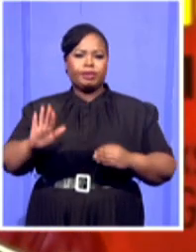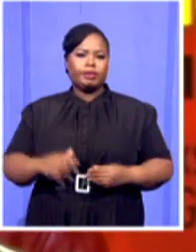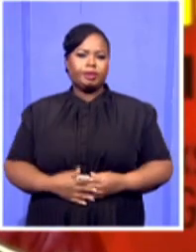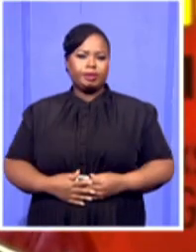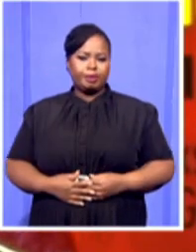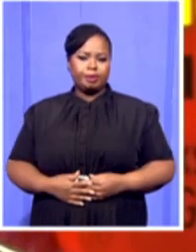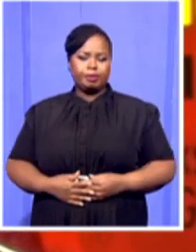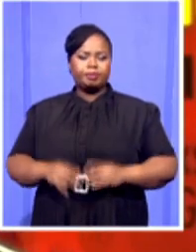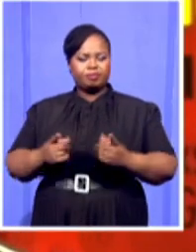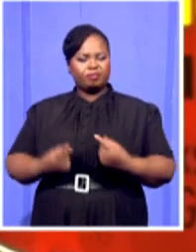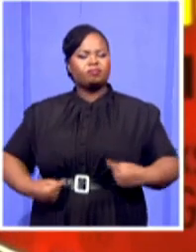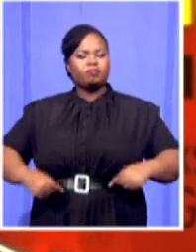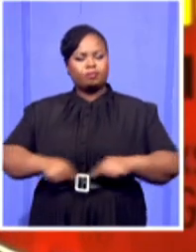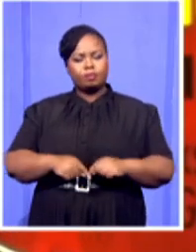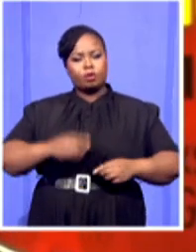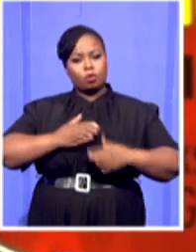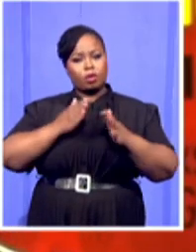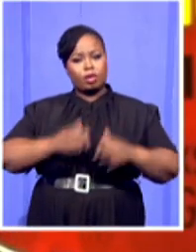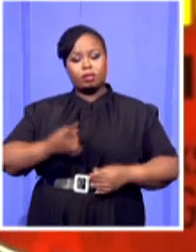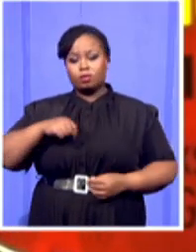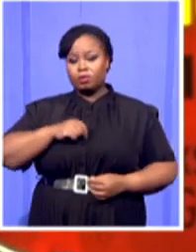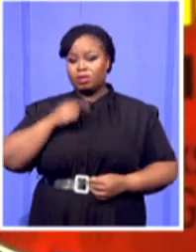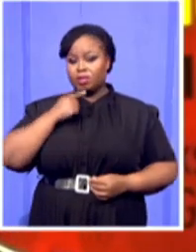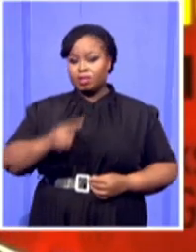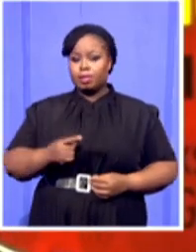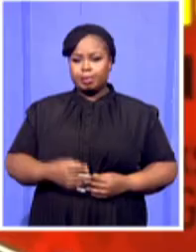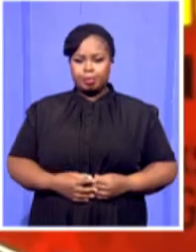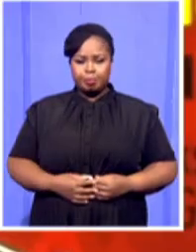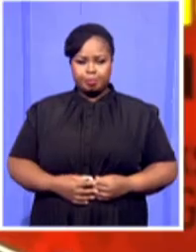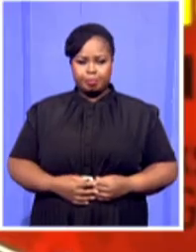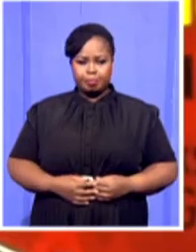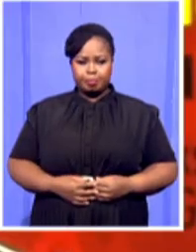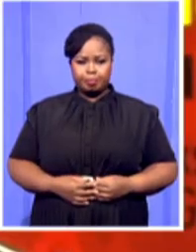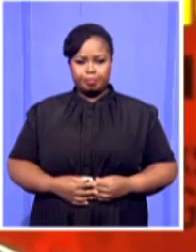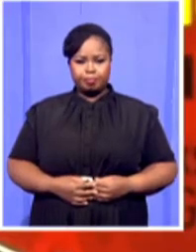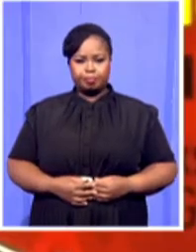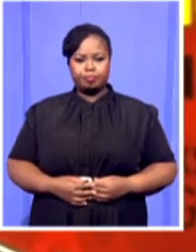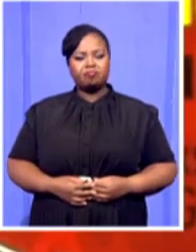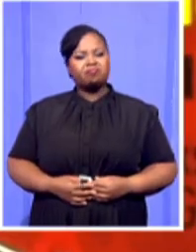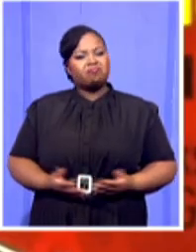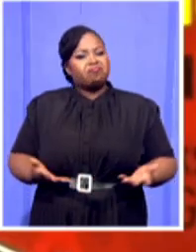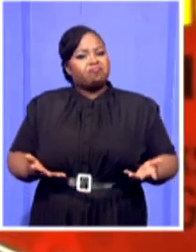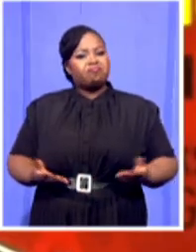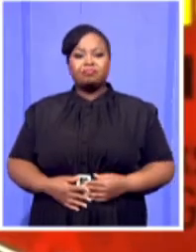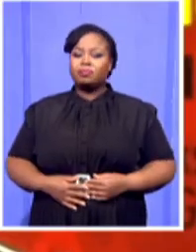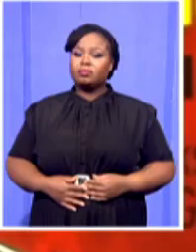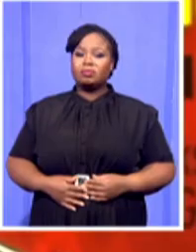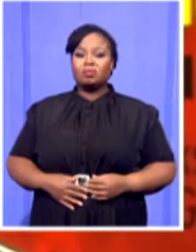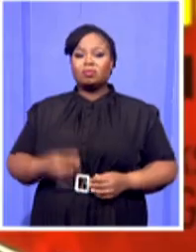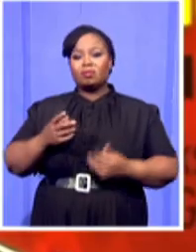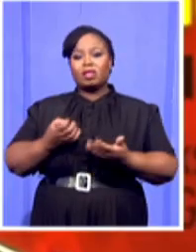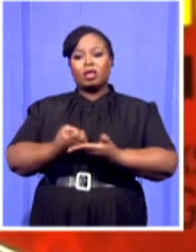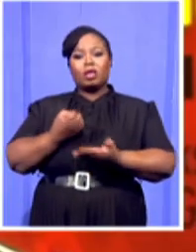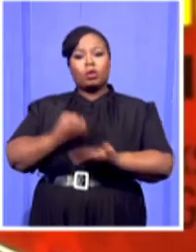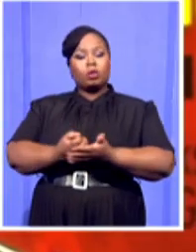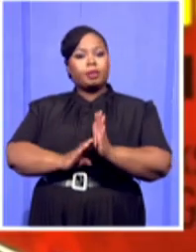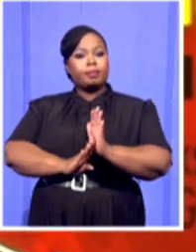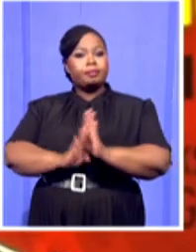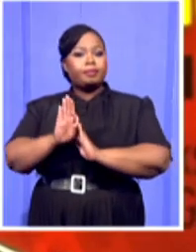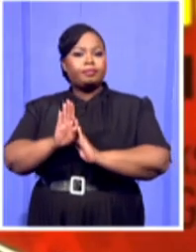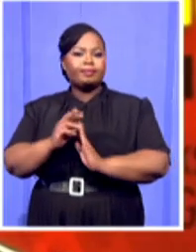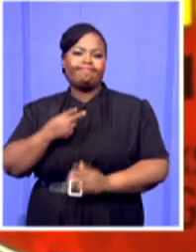We are saying as workers to this Congress of our vanguard, there can be no economic recovery